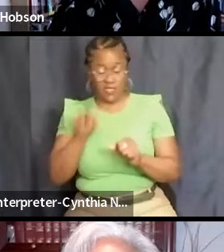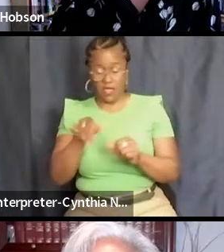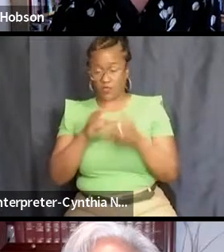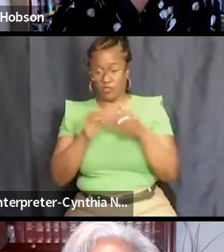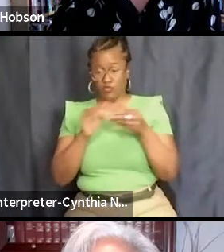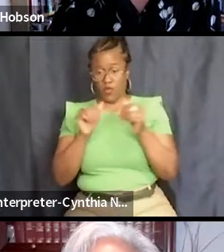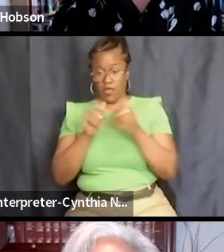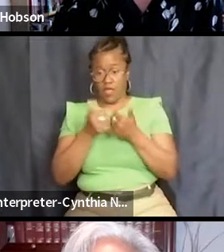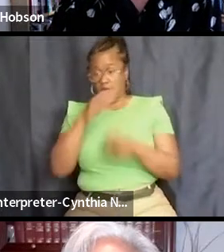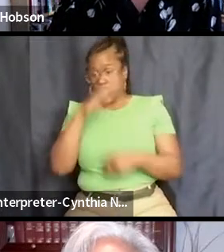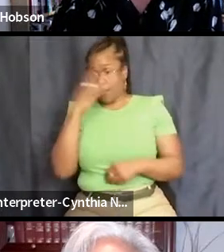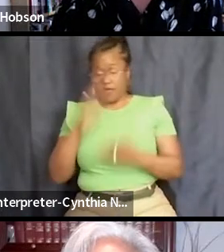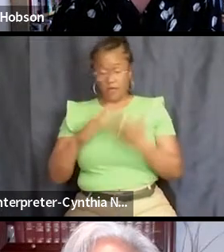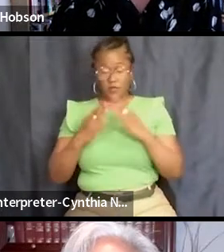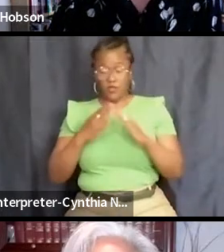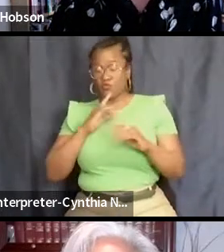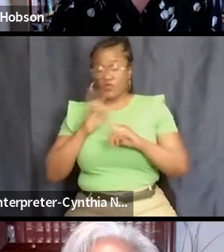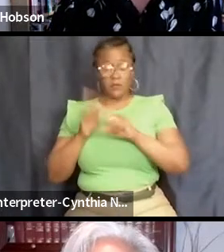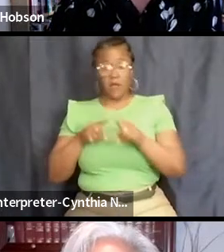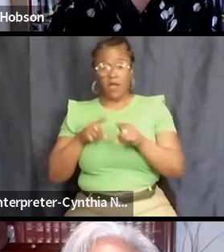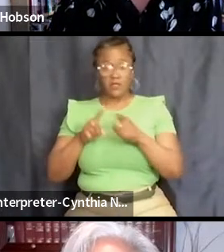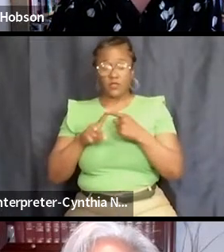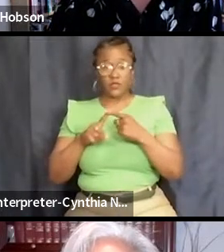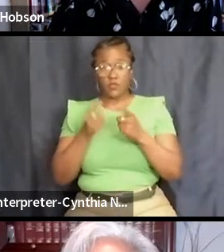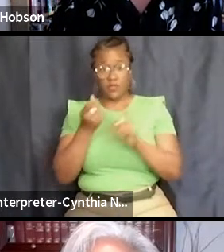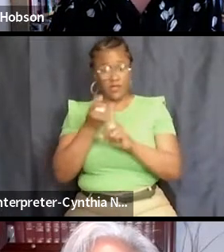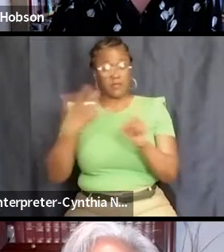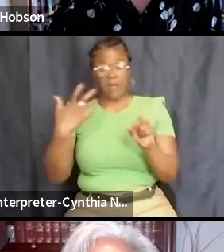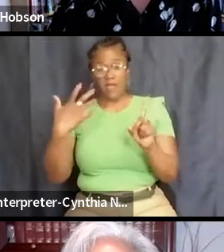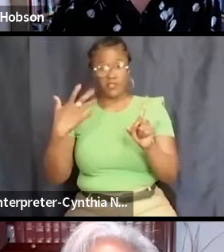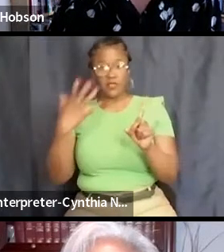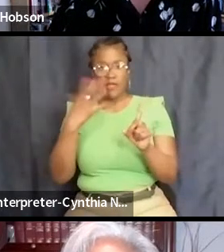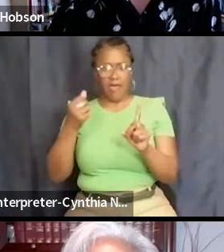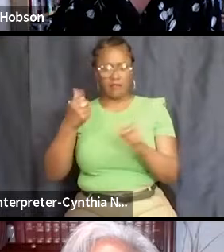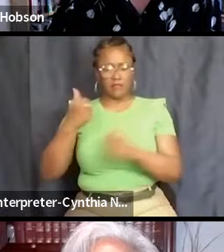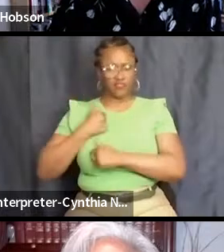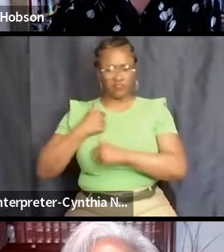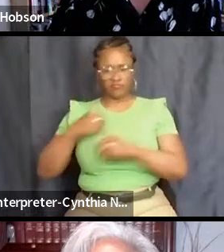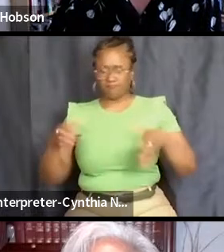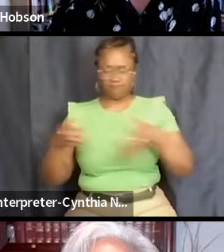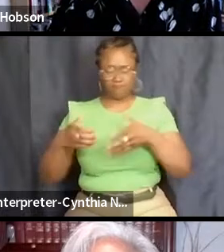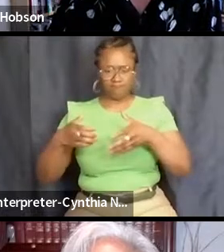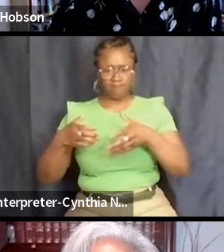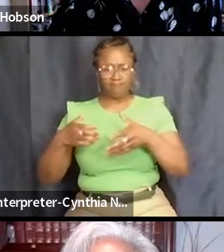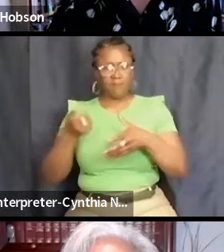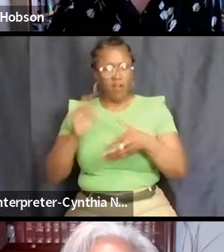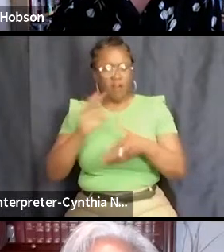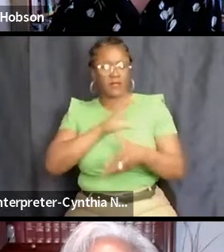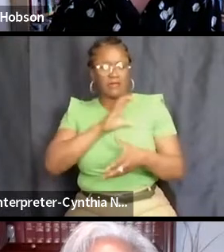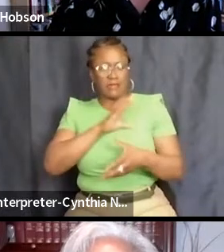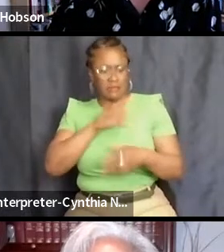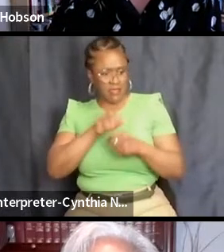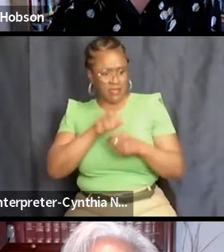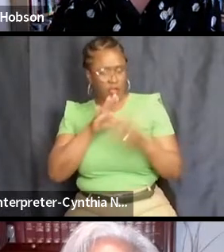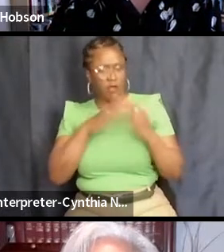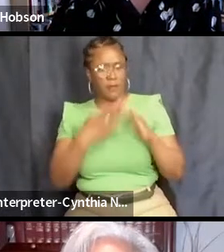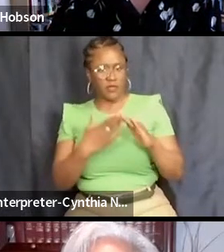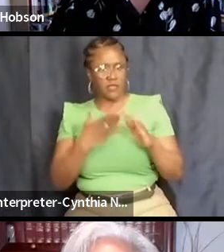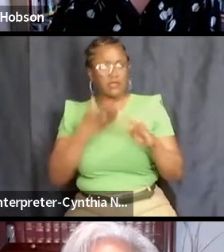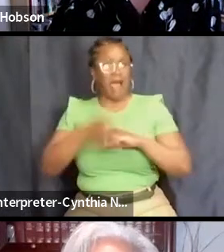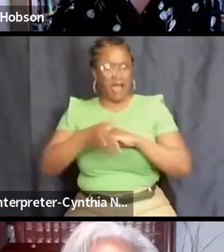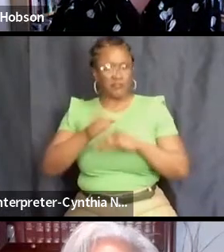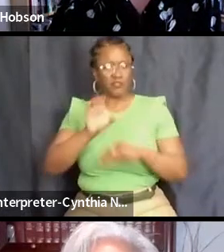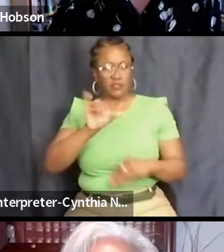Black communities were responding to the expansion and militarization of police in their communities post-civil